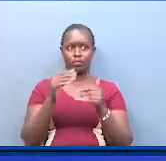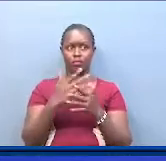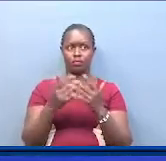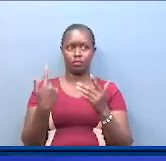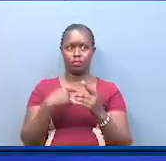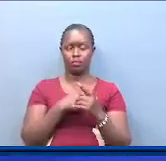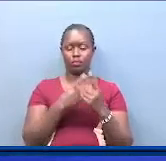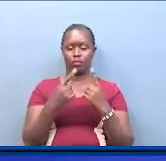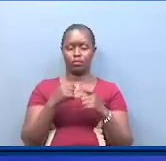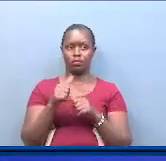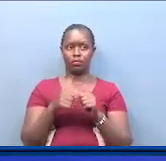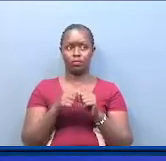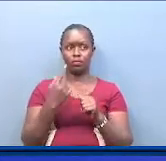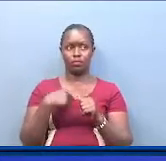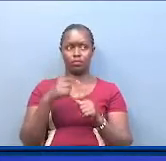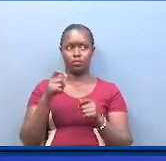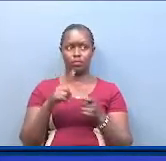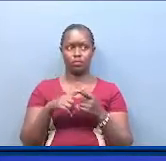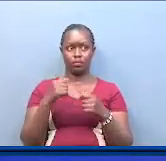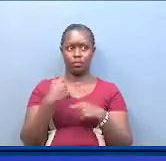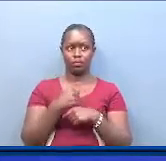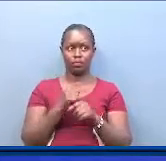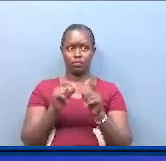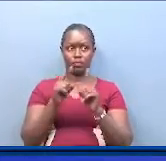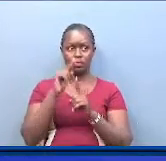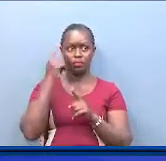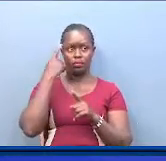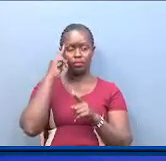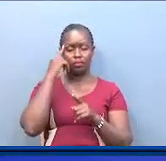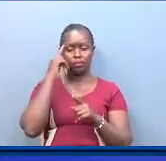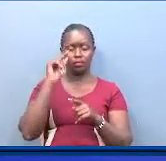we are talking of, we need to streamline. And I think